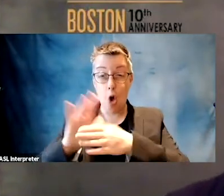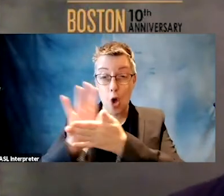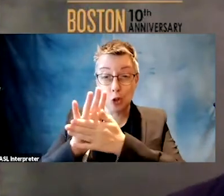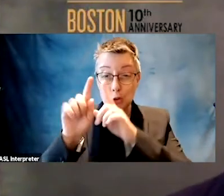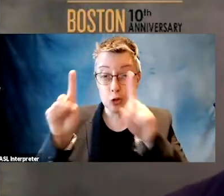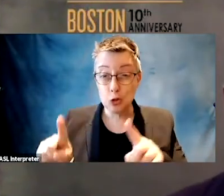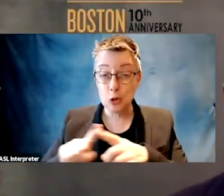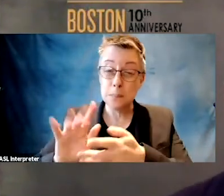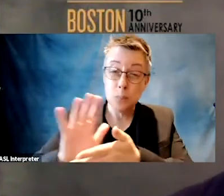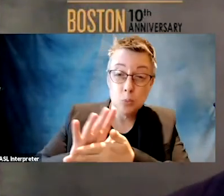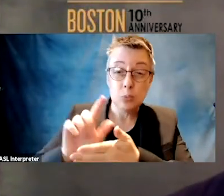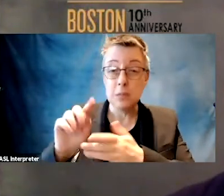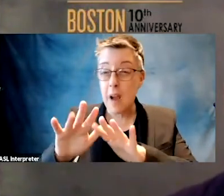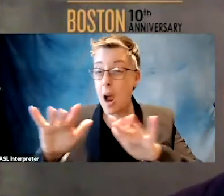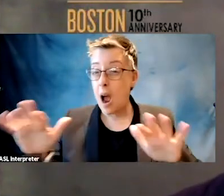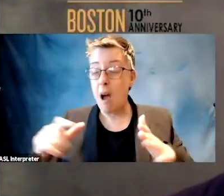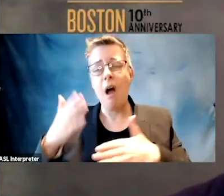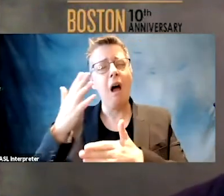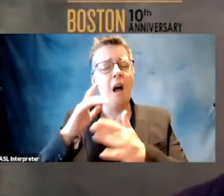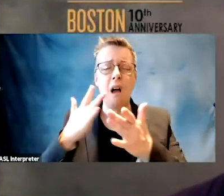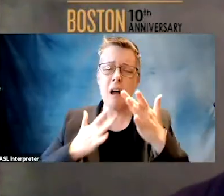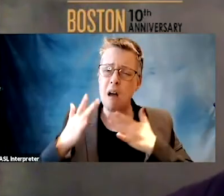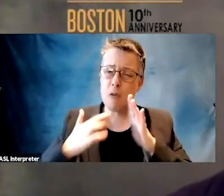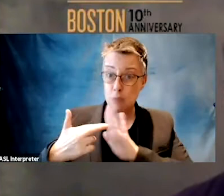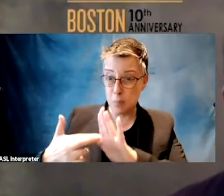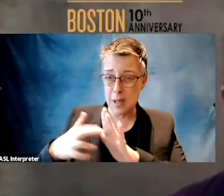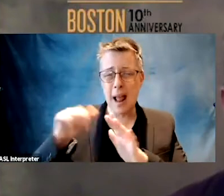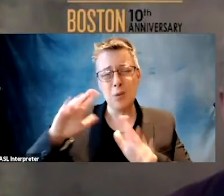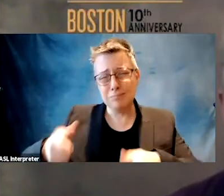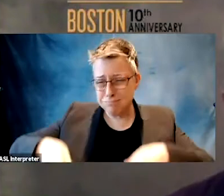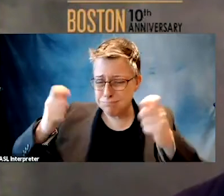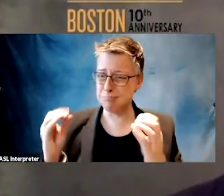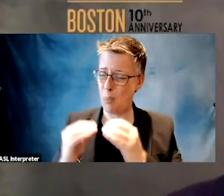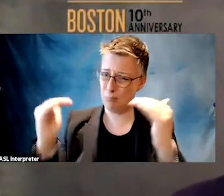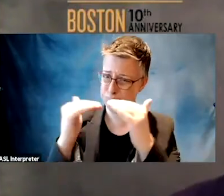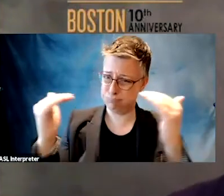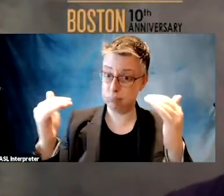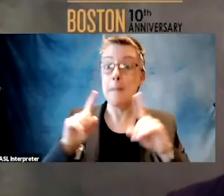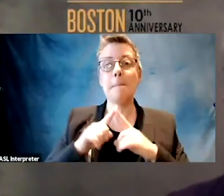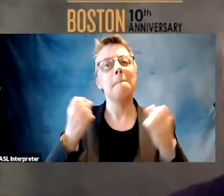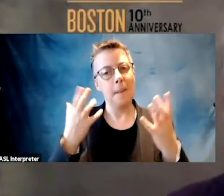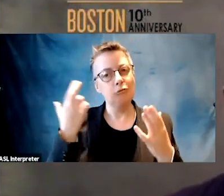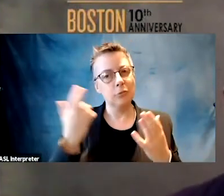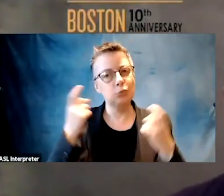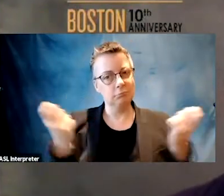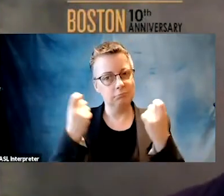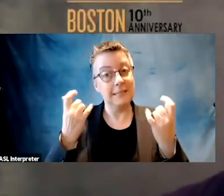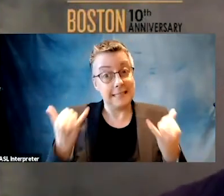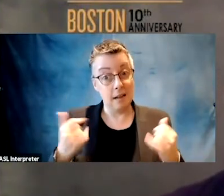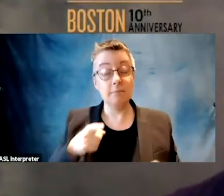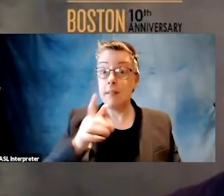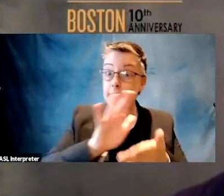there are reasons to celebrate today. Disabilities are more and more visible in film and television,